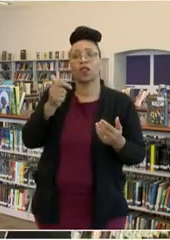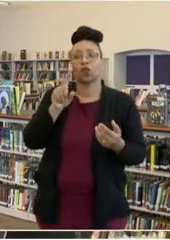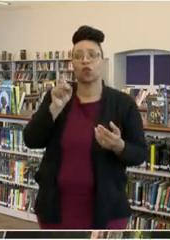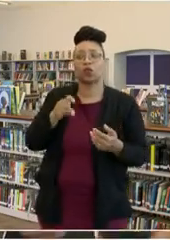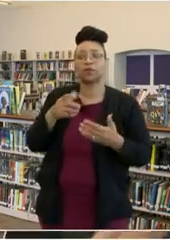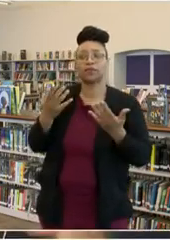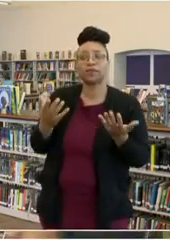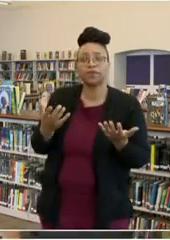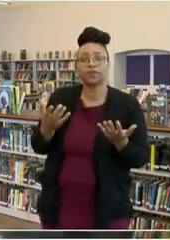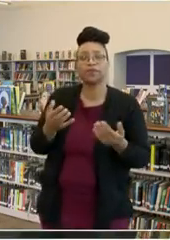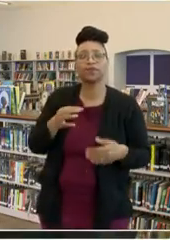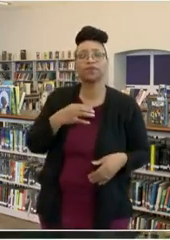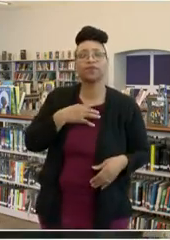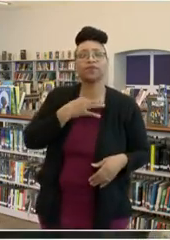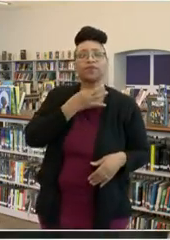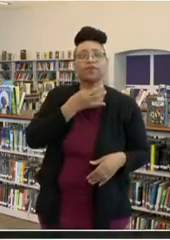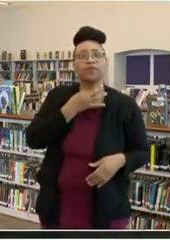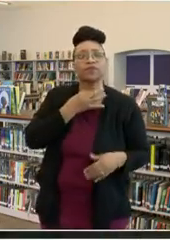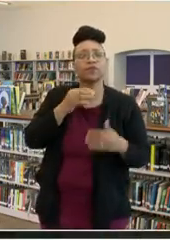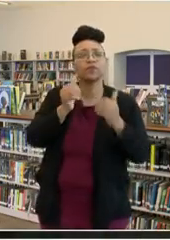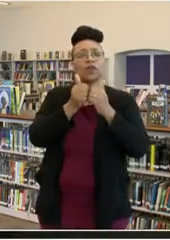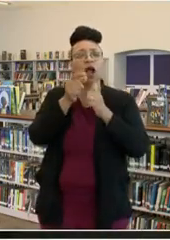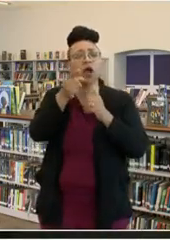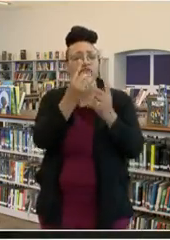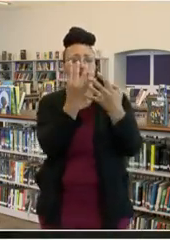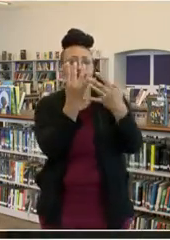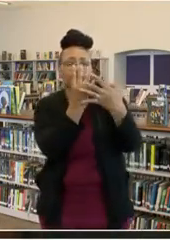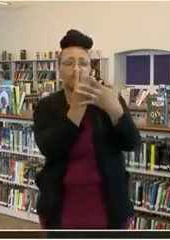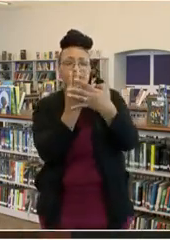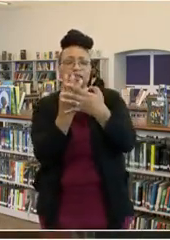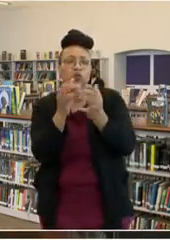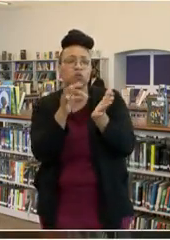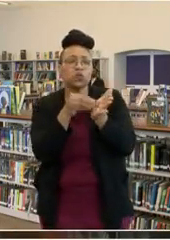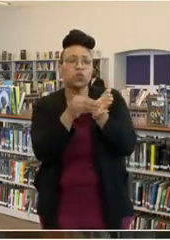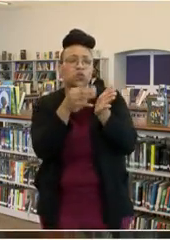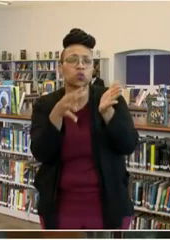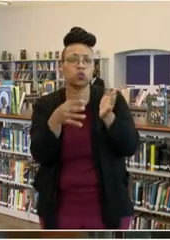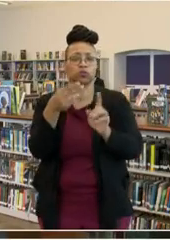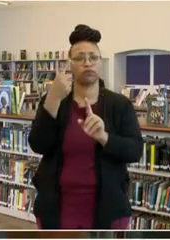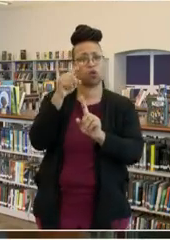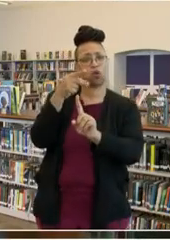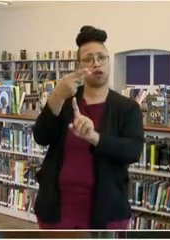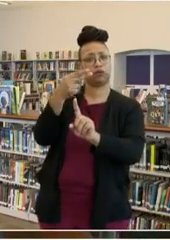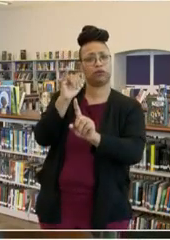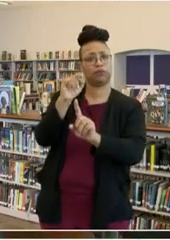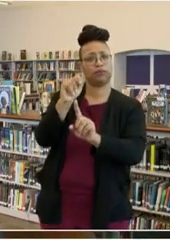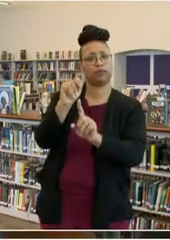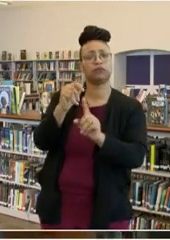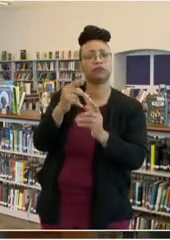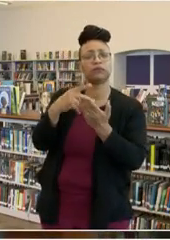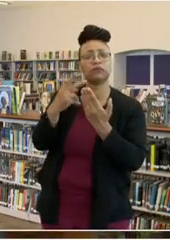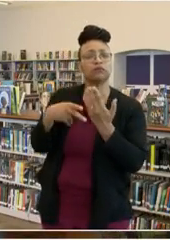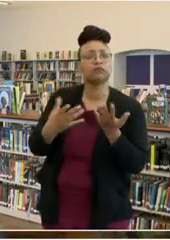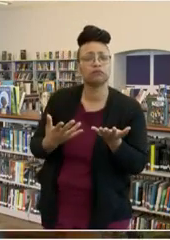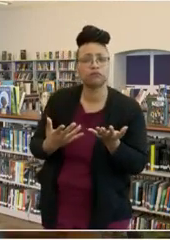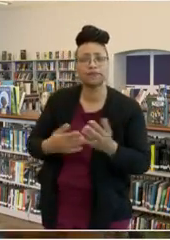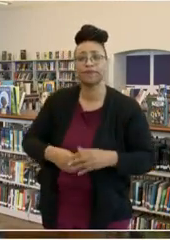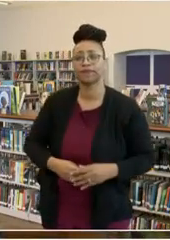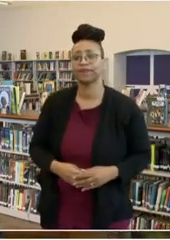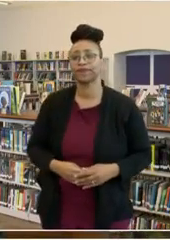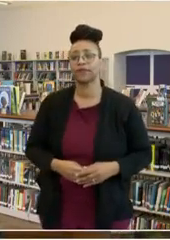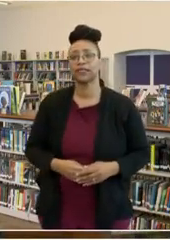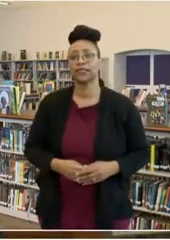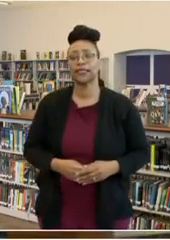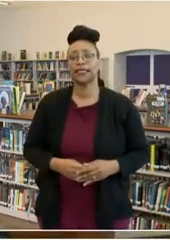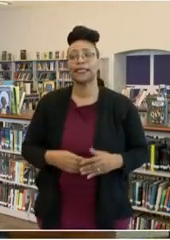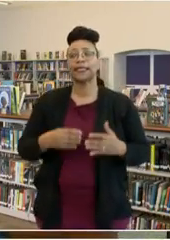services? Yeah, thank you, Laura, for that question. So we have, as I mentioned earlier, a multi-tiered system